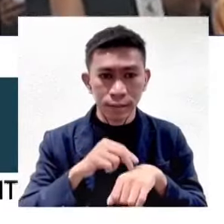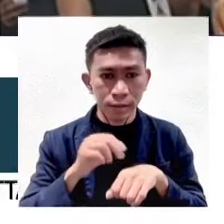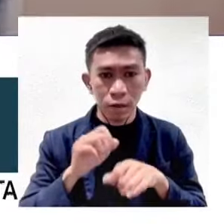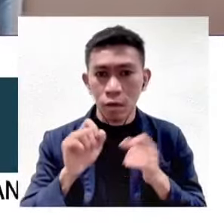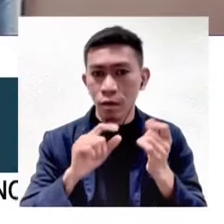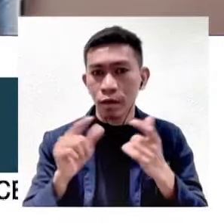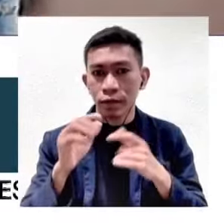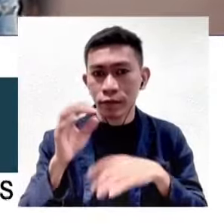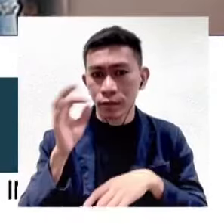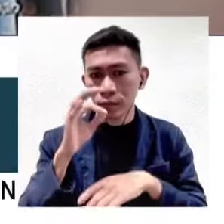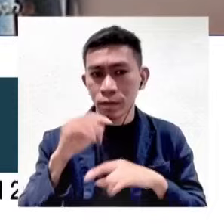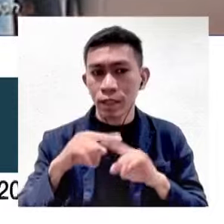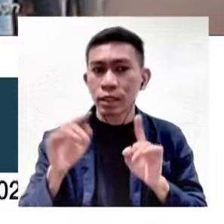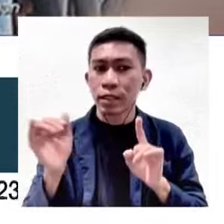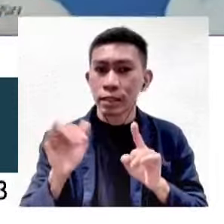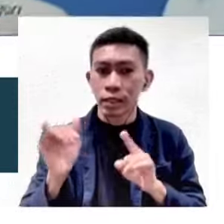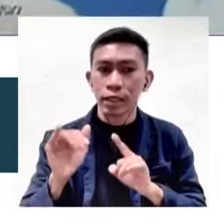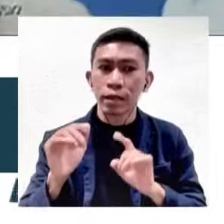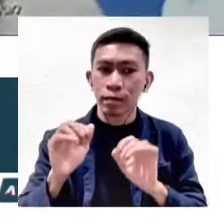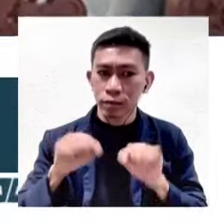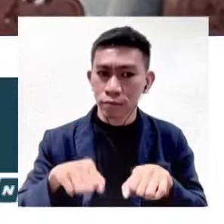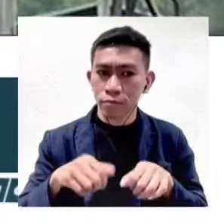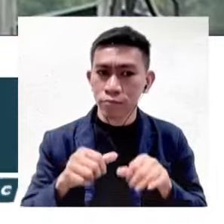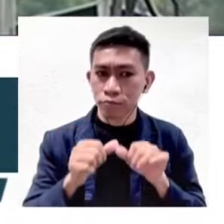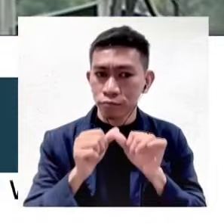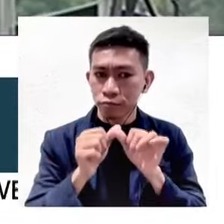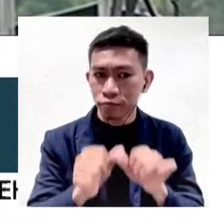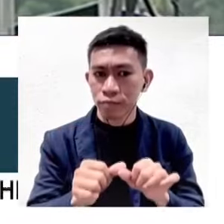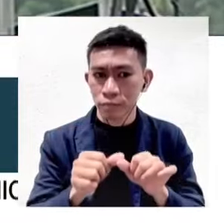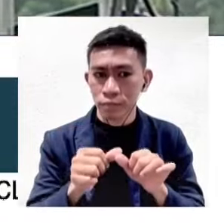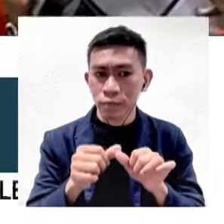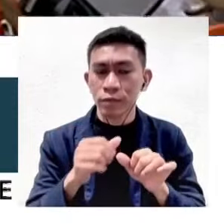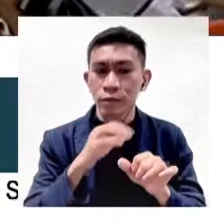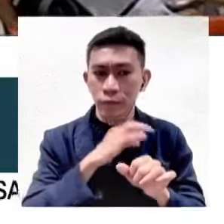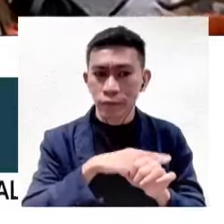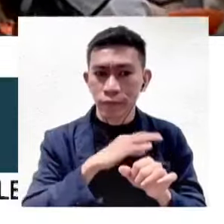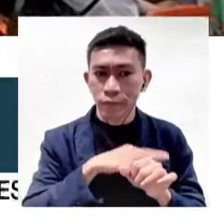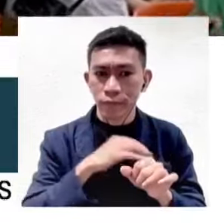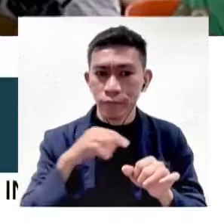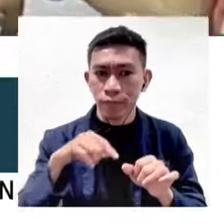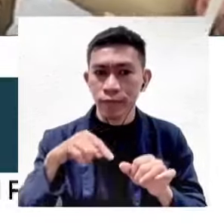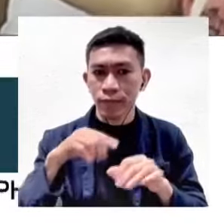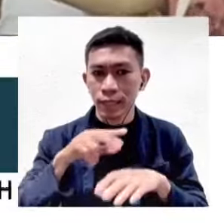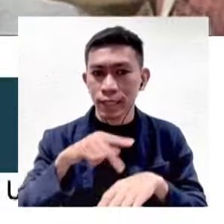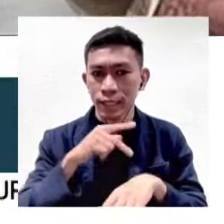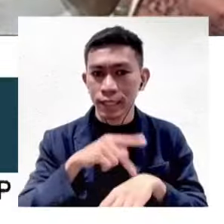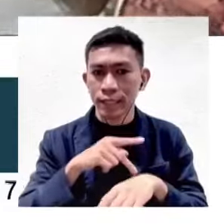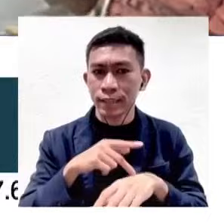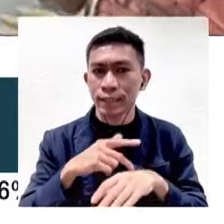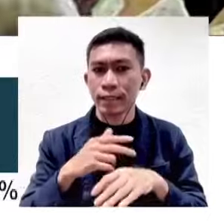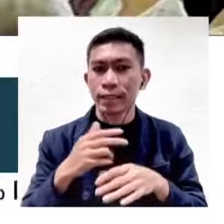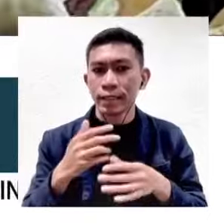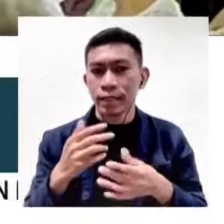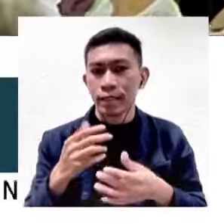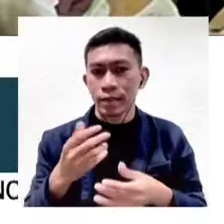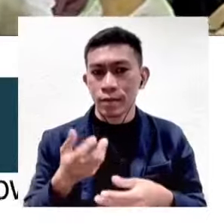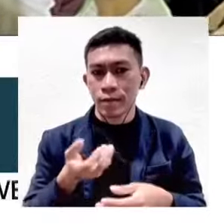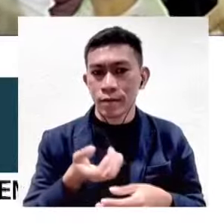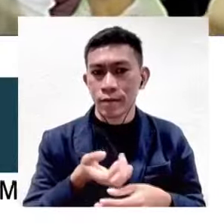But we shall also further the ends of our interests internationally by enforcing our